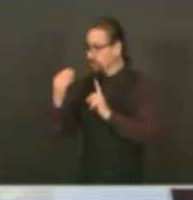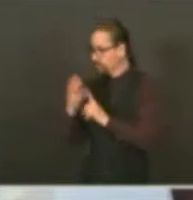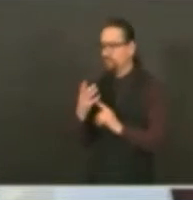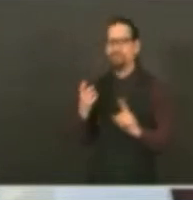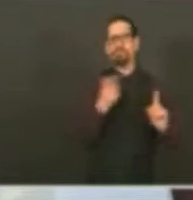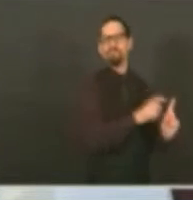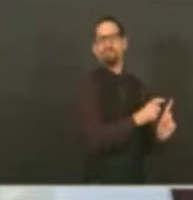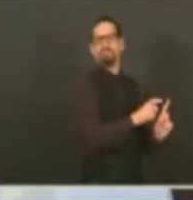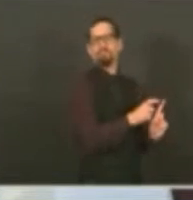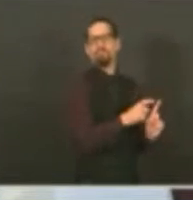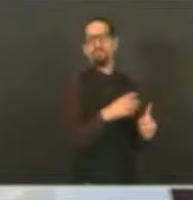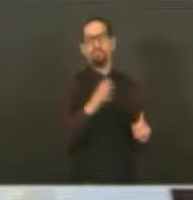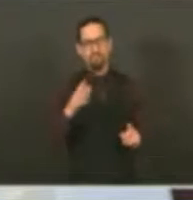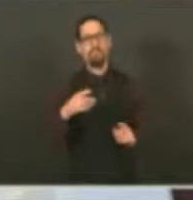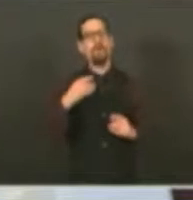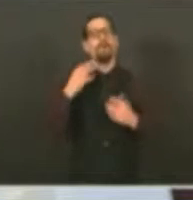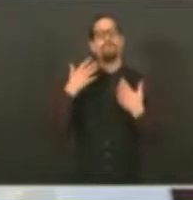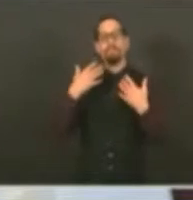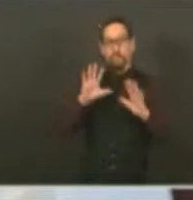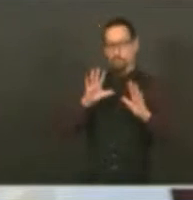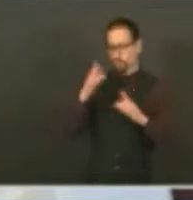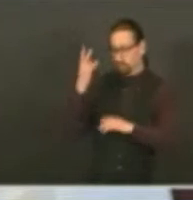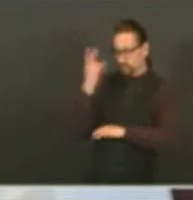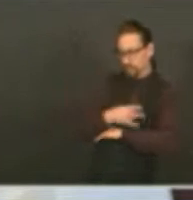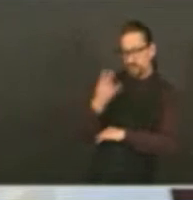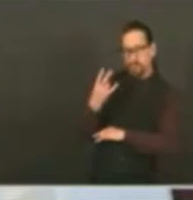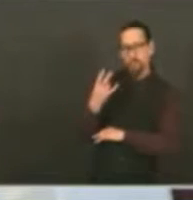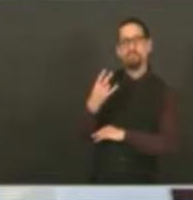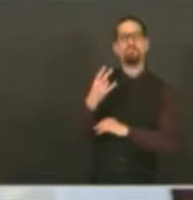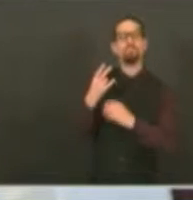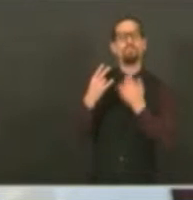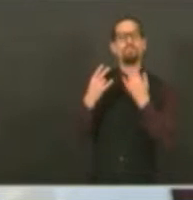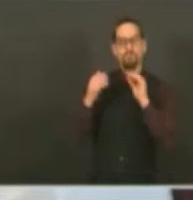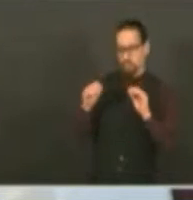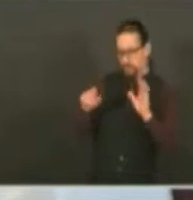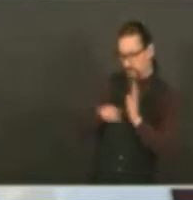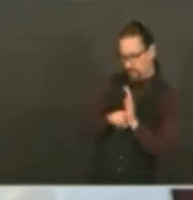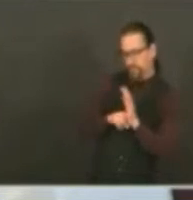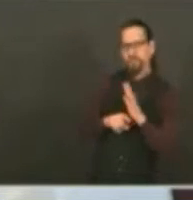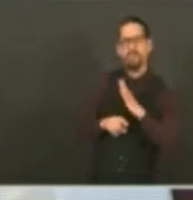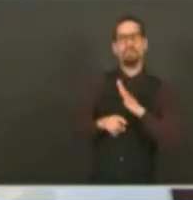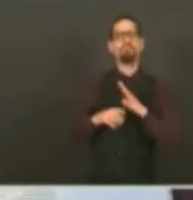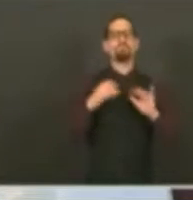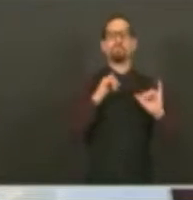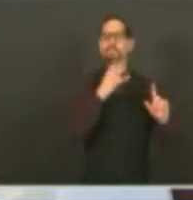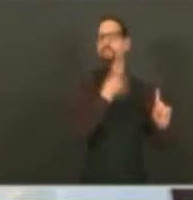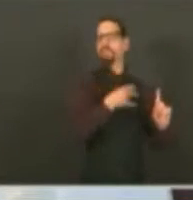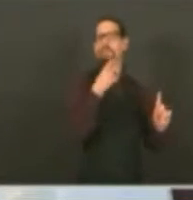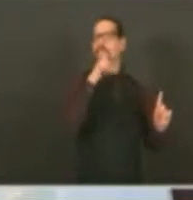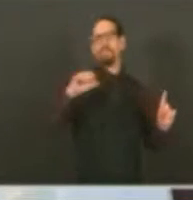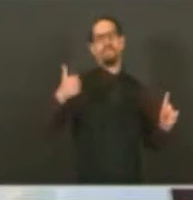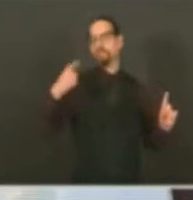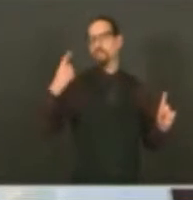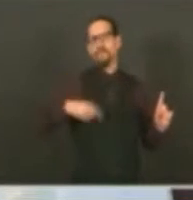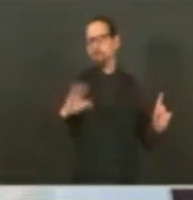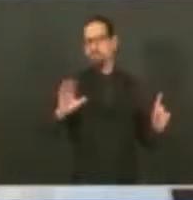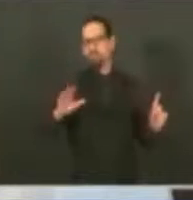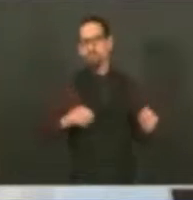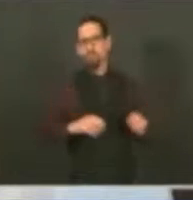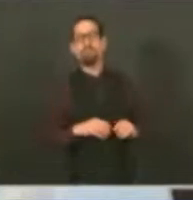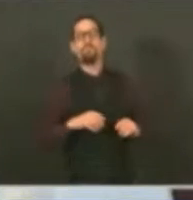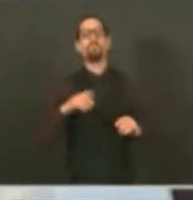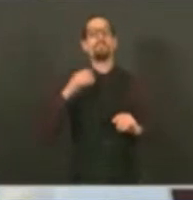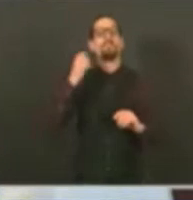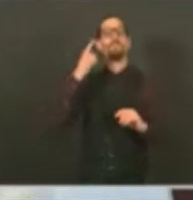for 7 days after getting a test from day 5 or after should also, for the remaining 7 days, continue